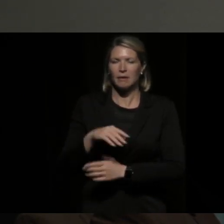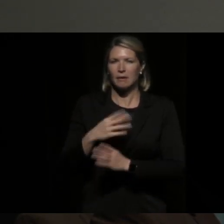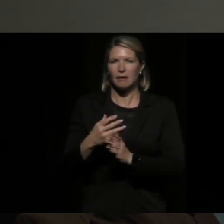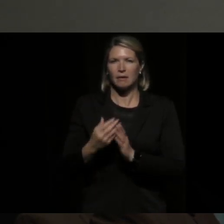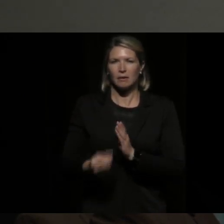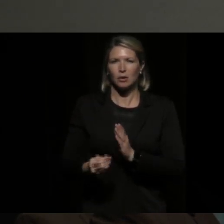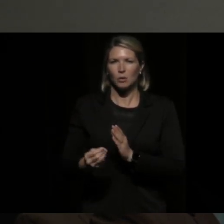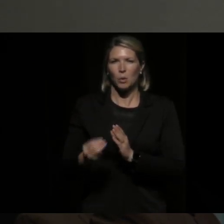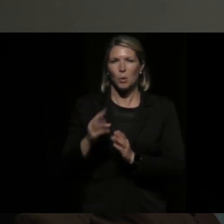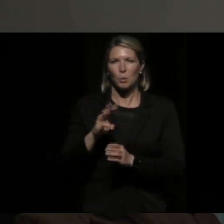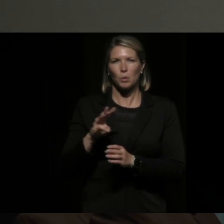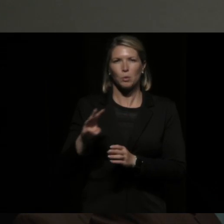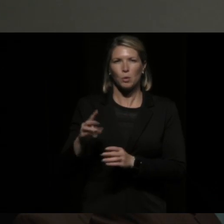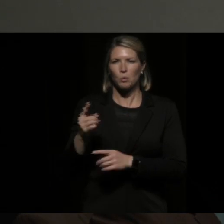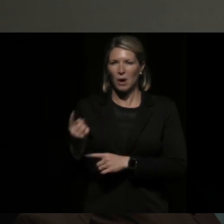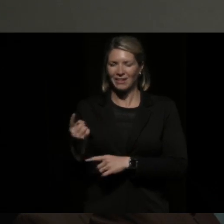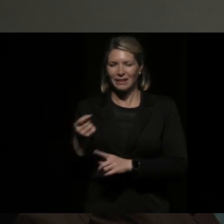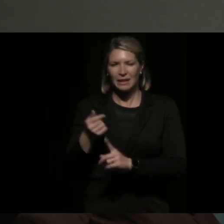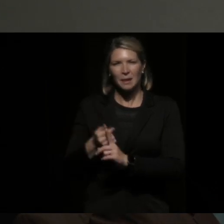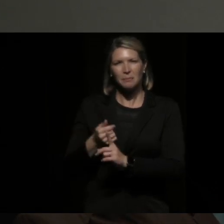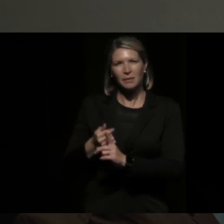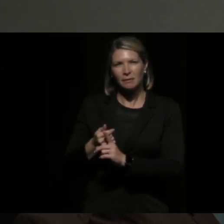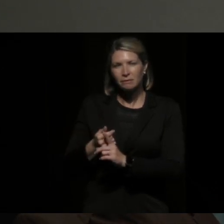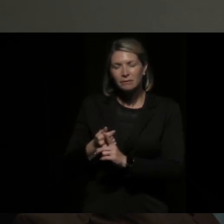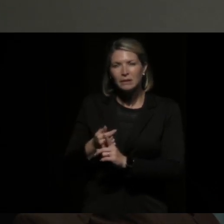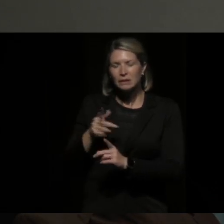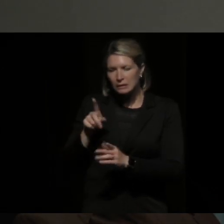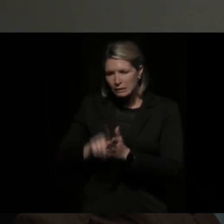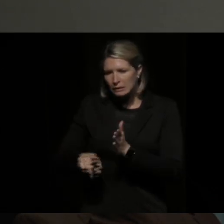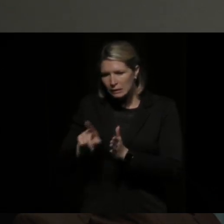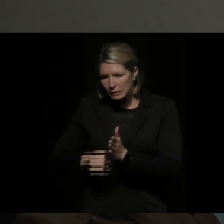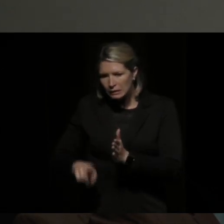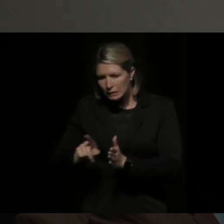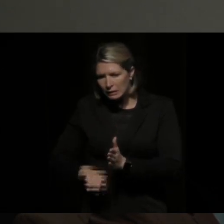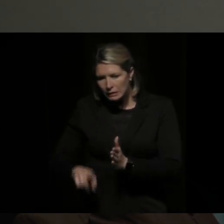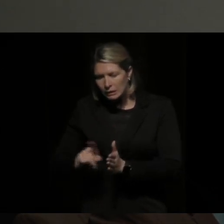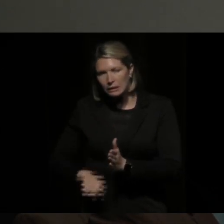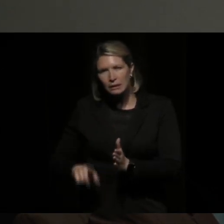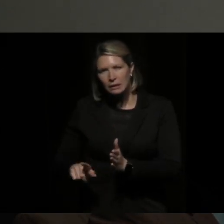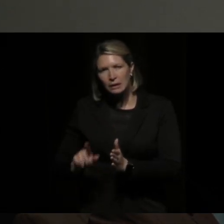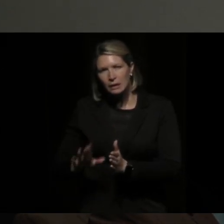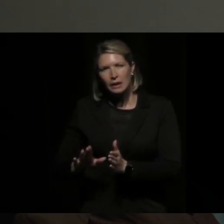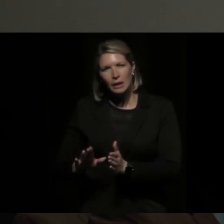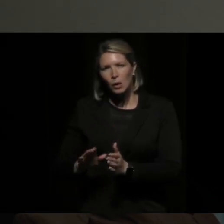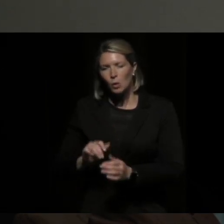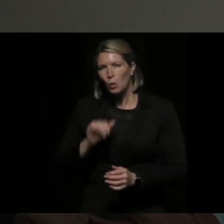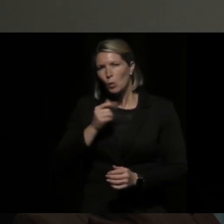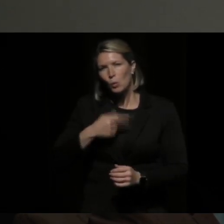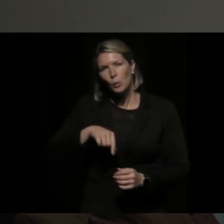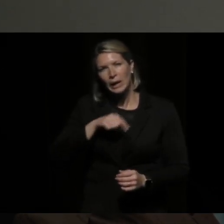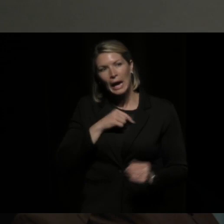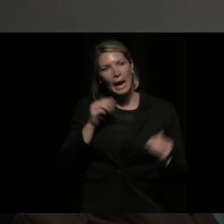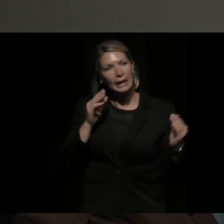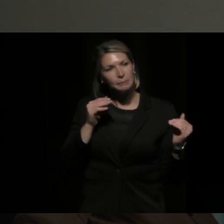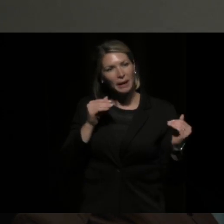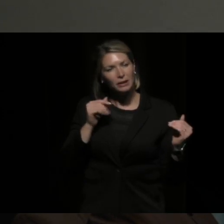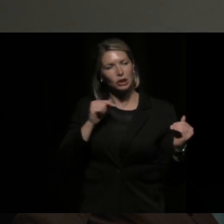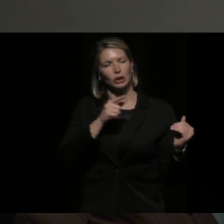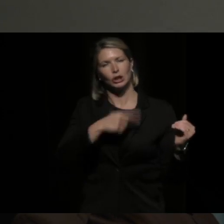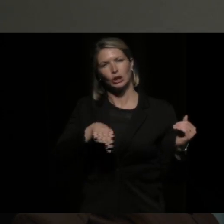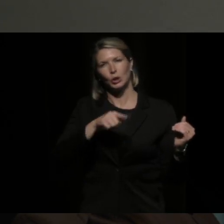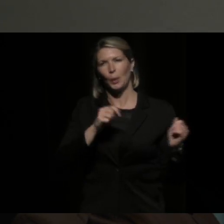I. You all went beyond what was expected. To the employees of the Department of Health and